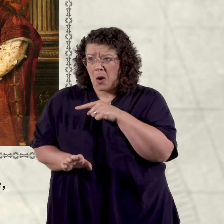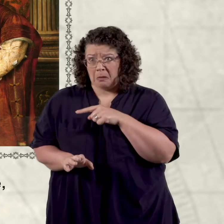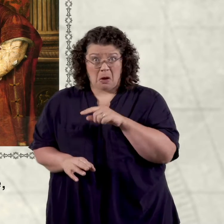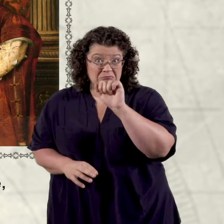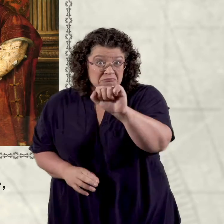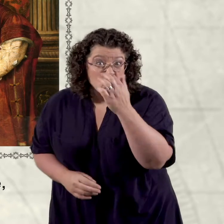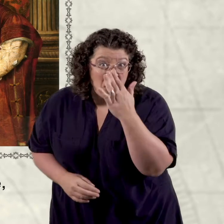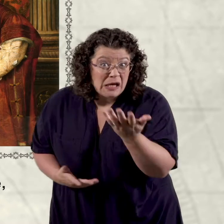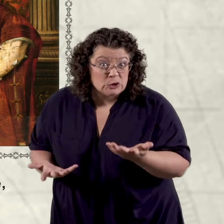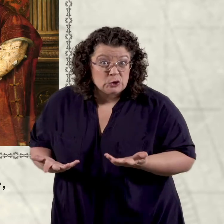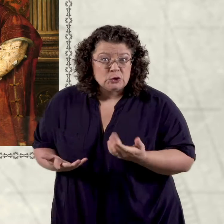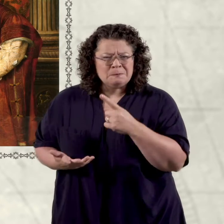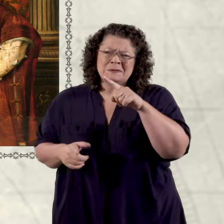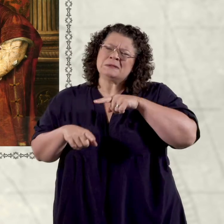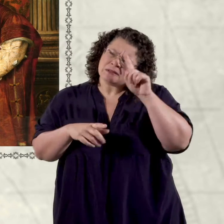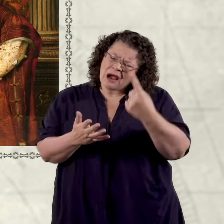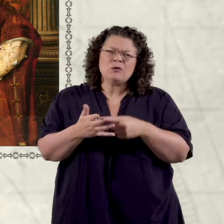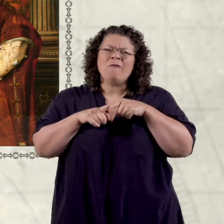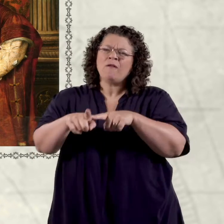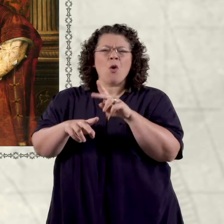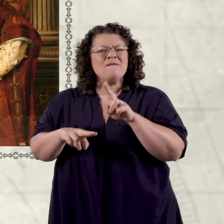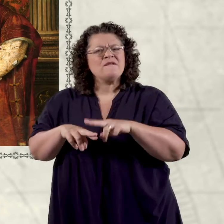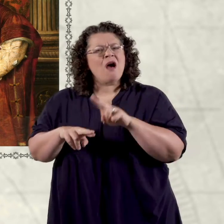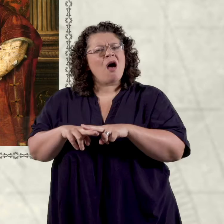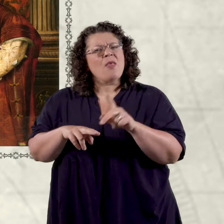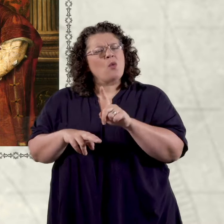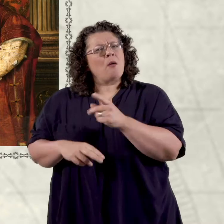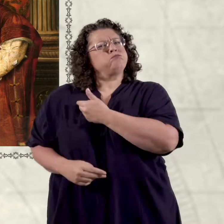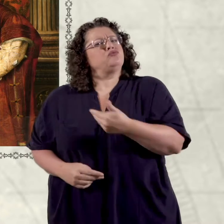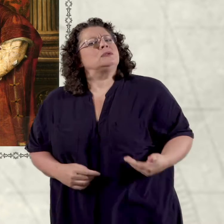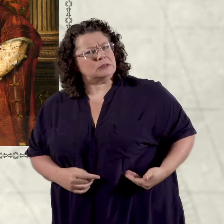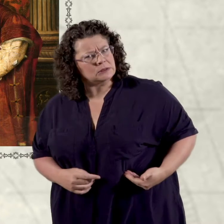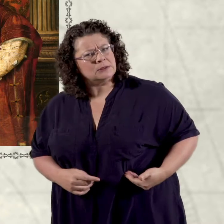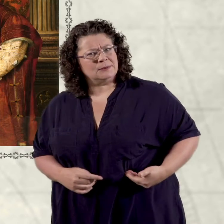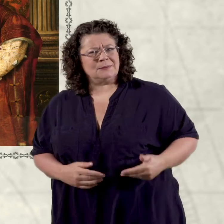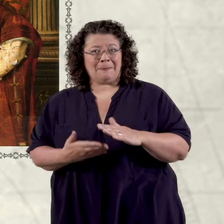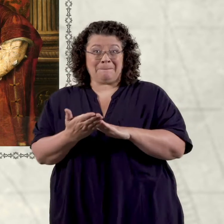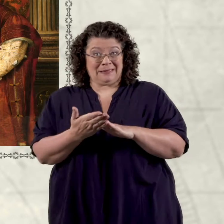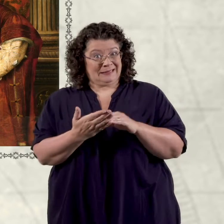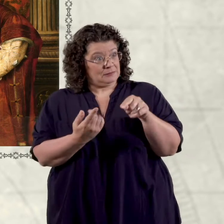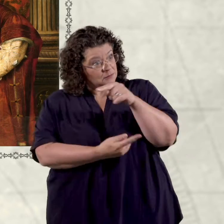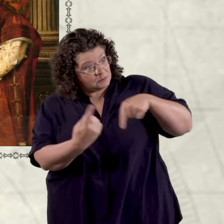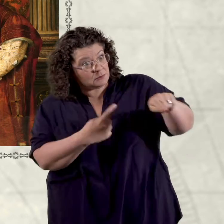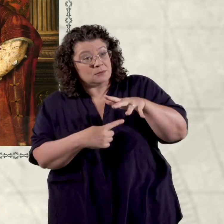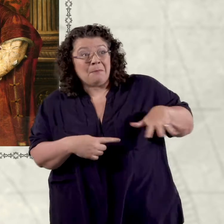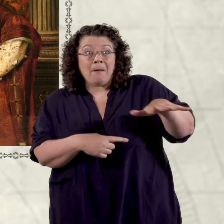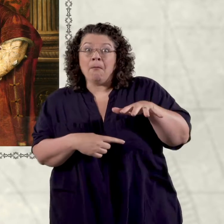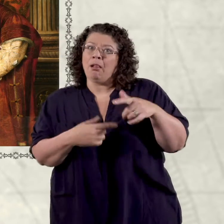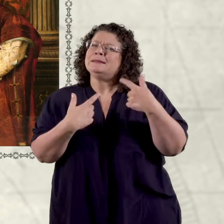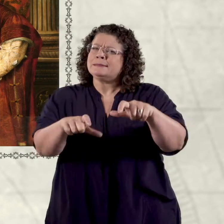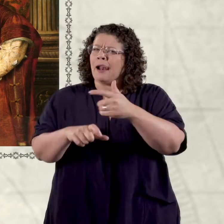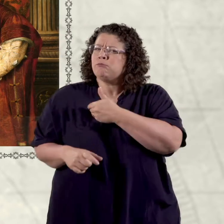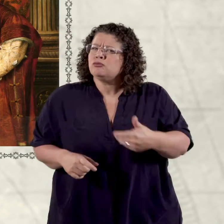boy about your age, and he decided to follow his father in the Protestant faith. And so you, the people of the land,